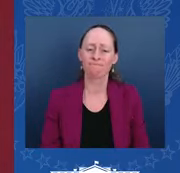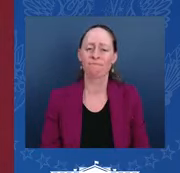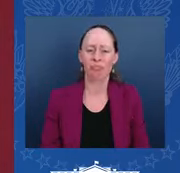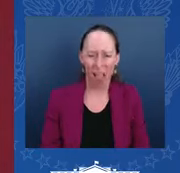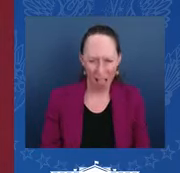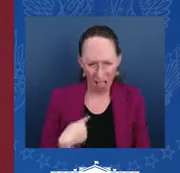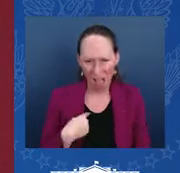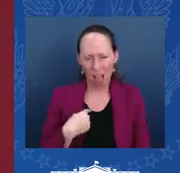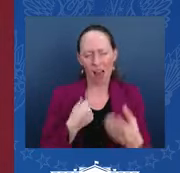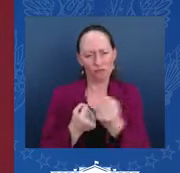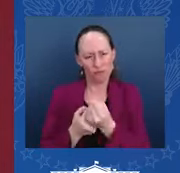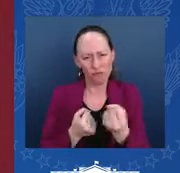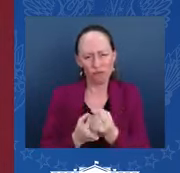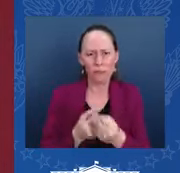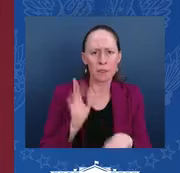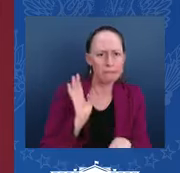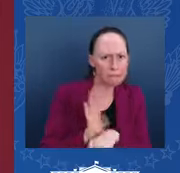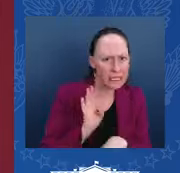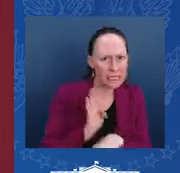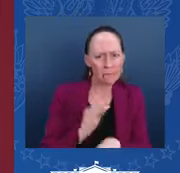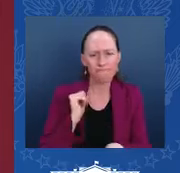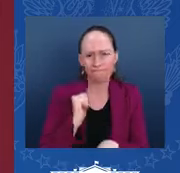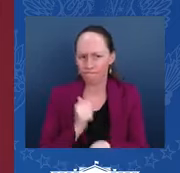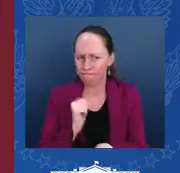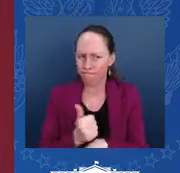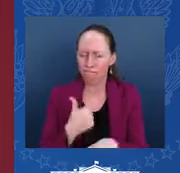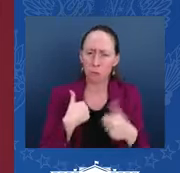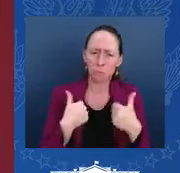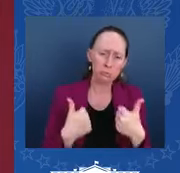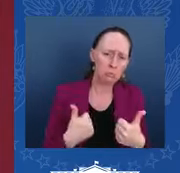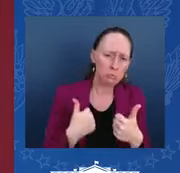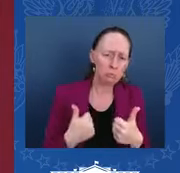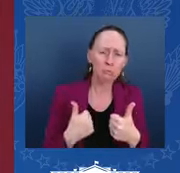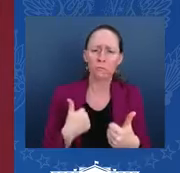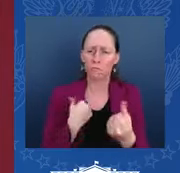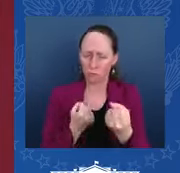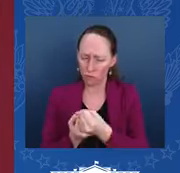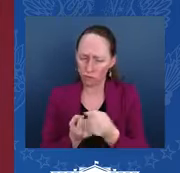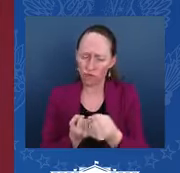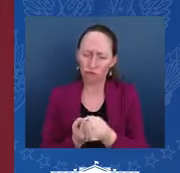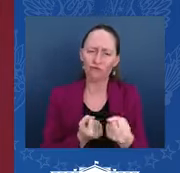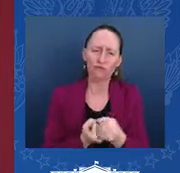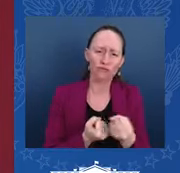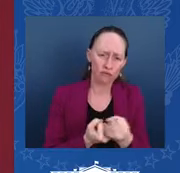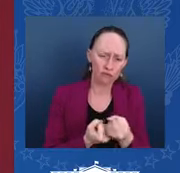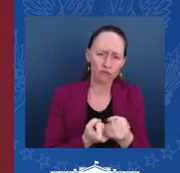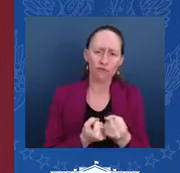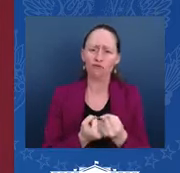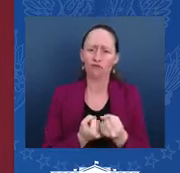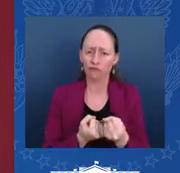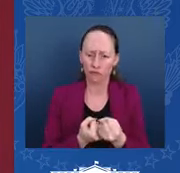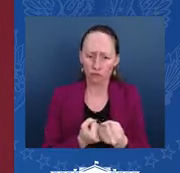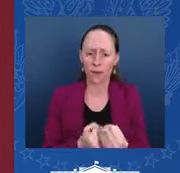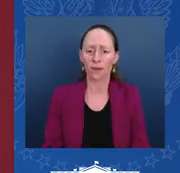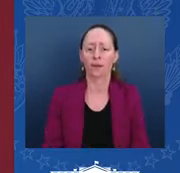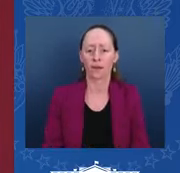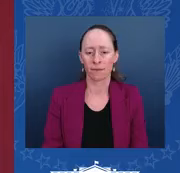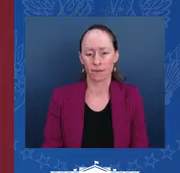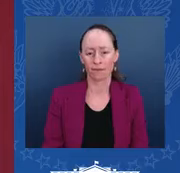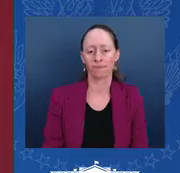kidding? I got a phone call. I was campaigning for a colleague who was no longer around, but